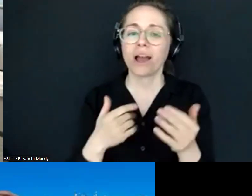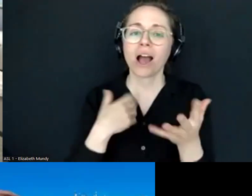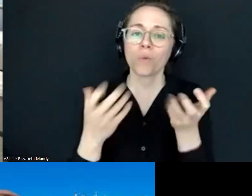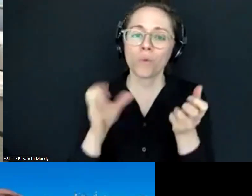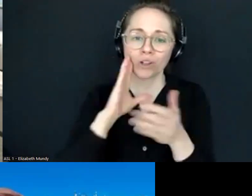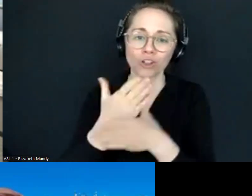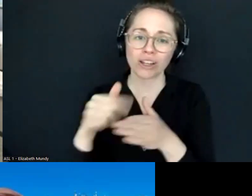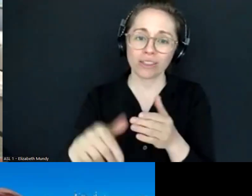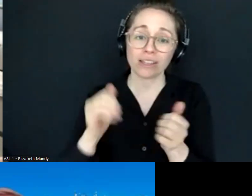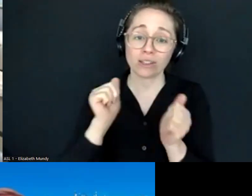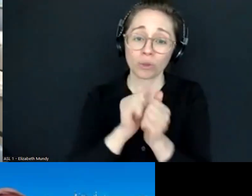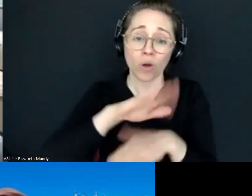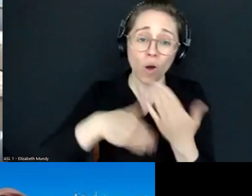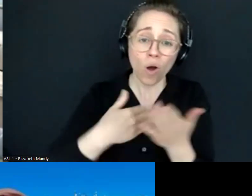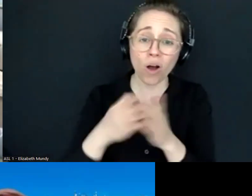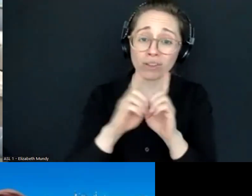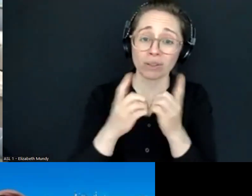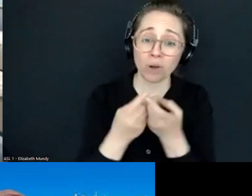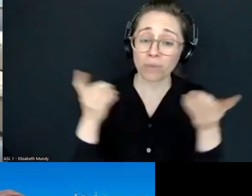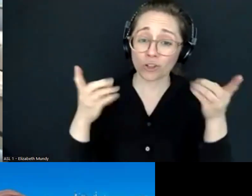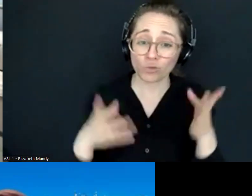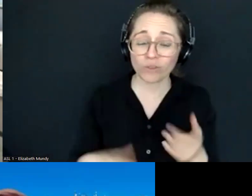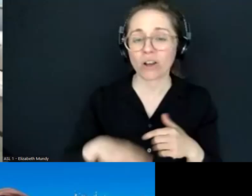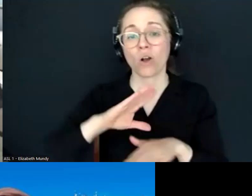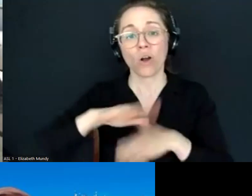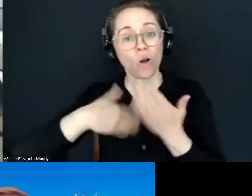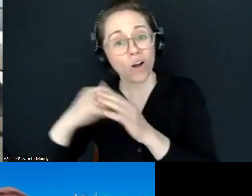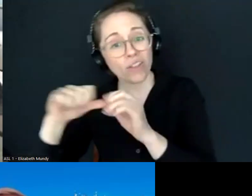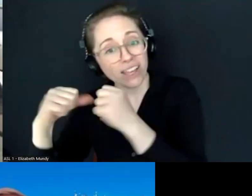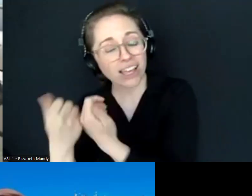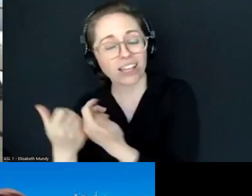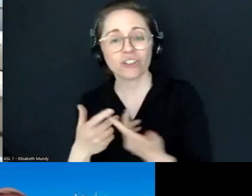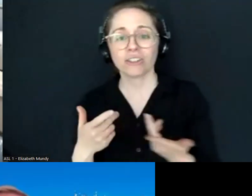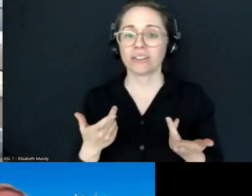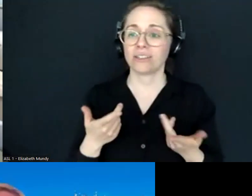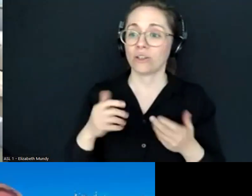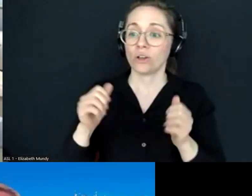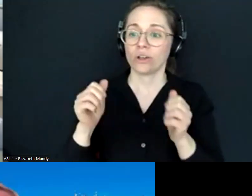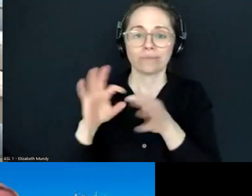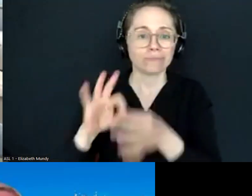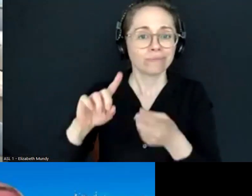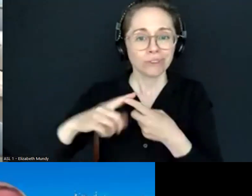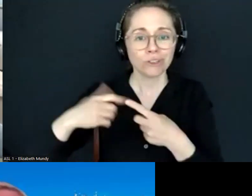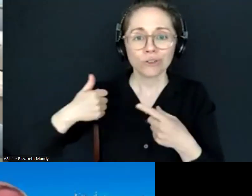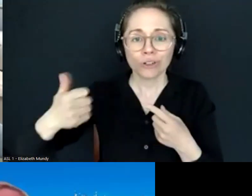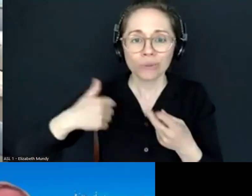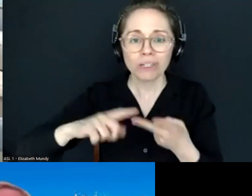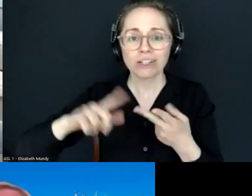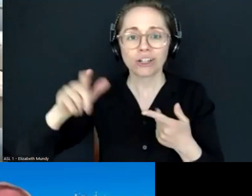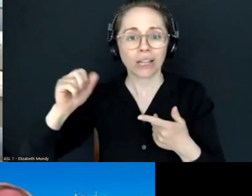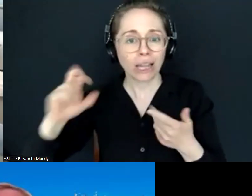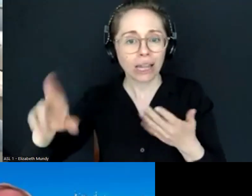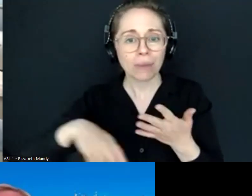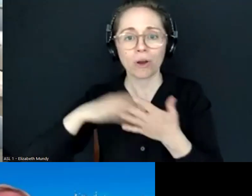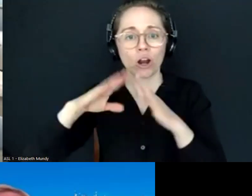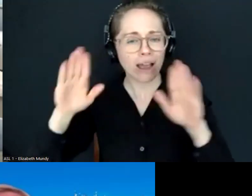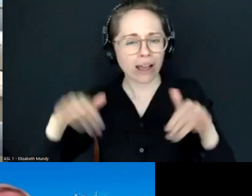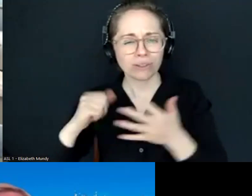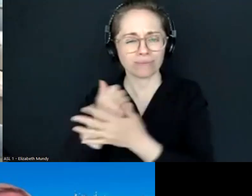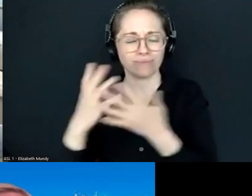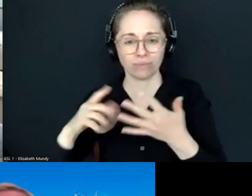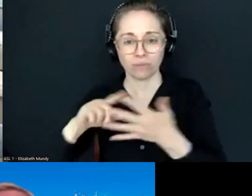directors and our agency colleagues in housing, transportation, labor, and more, so that they